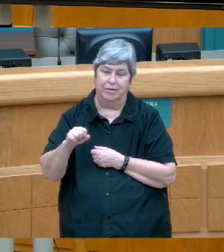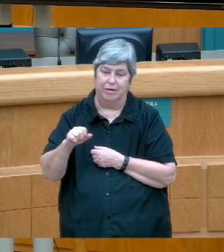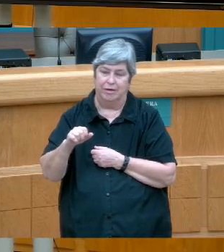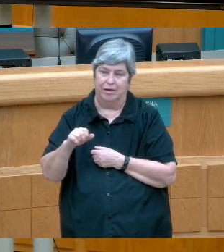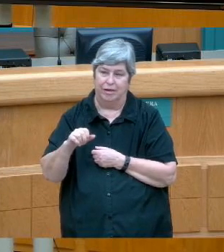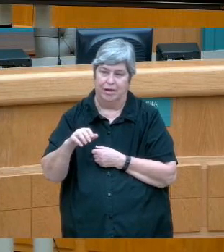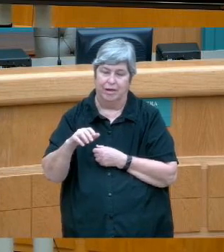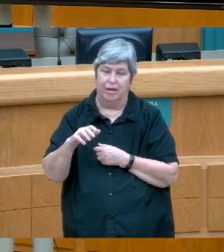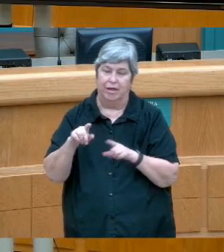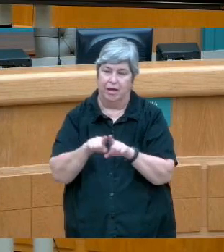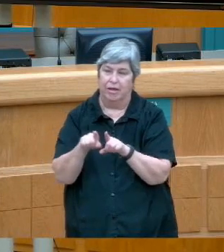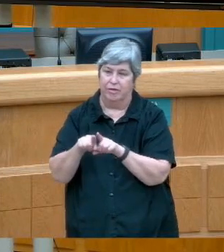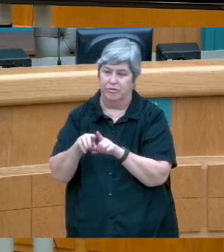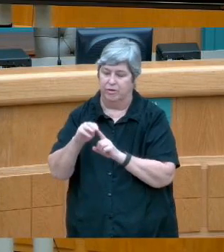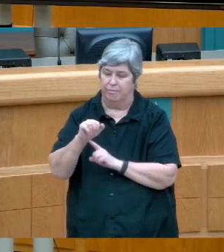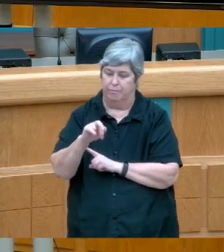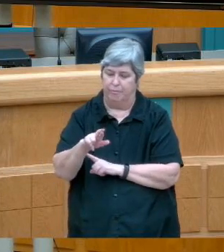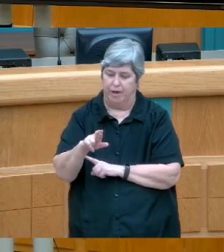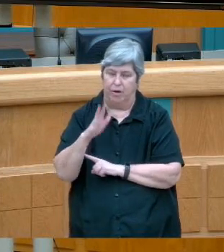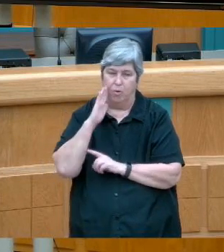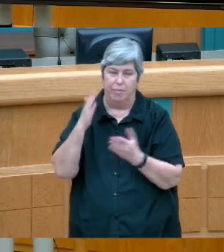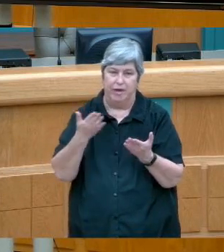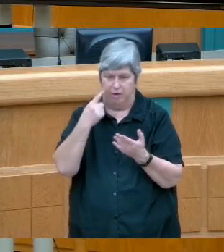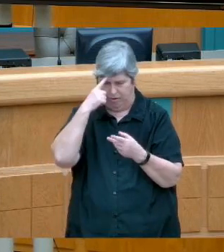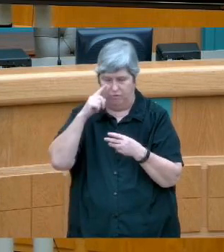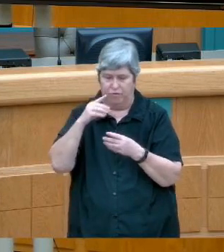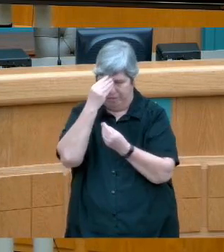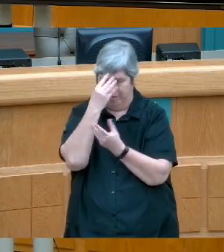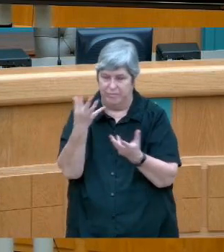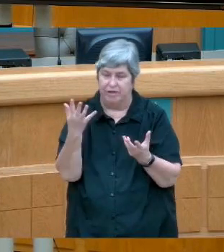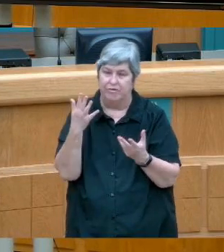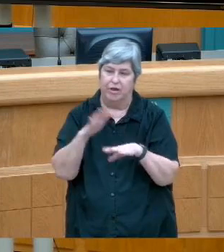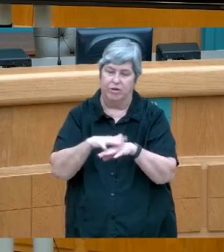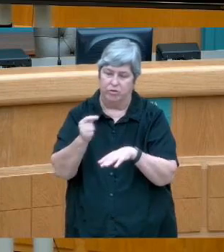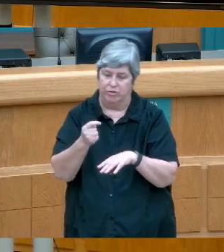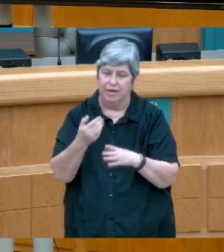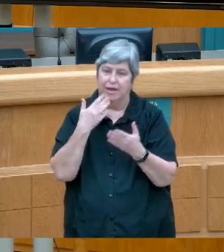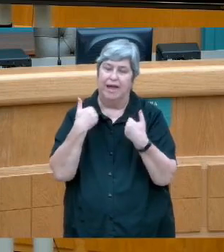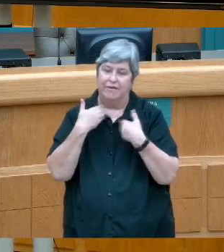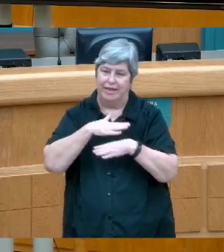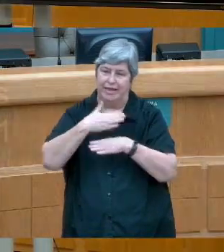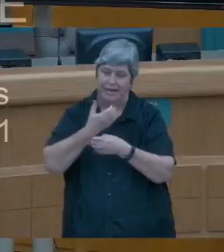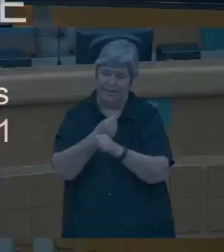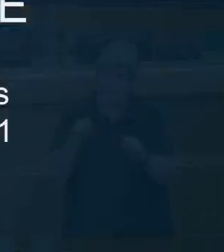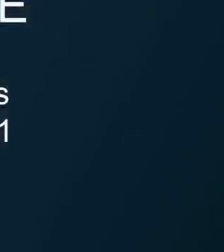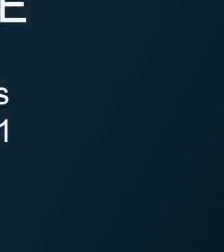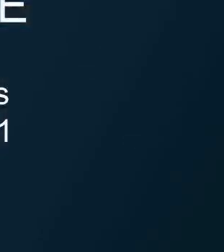Barbara Canales, as well as Mayor McComb will be here for our briefing then. We'll see you all. Have a safe weekend.